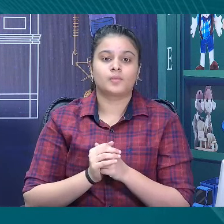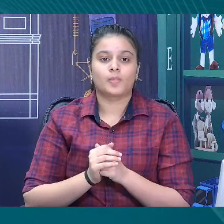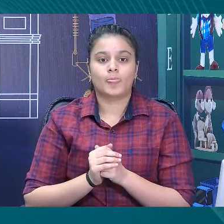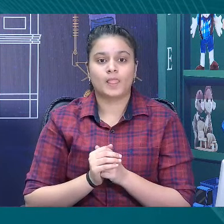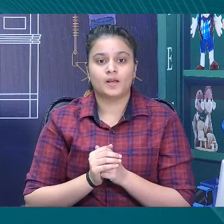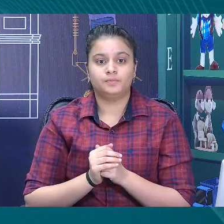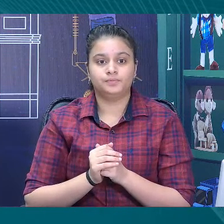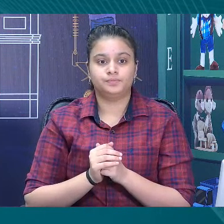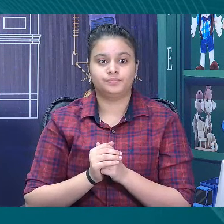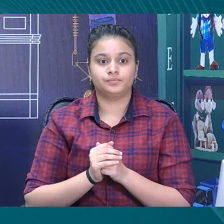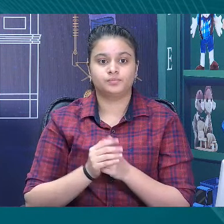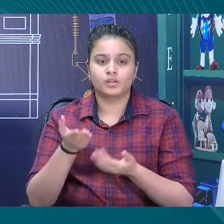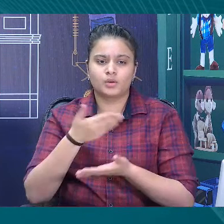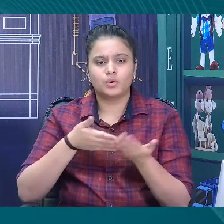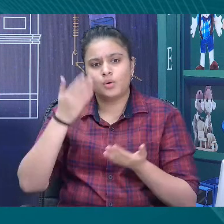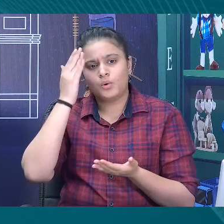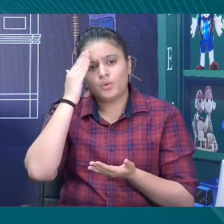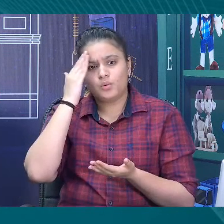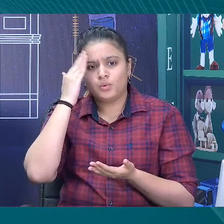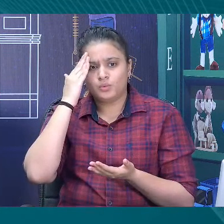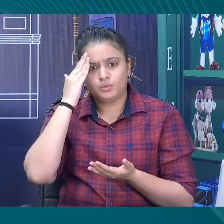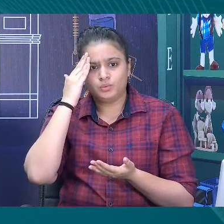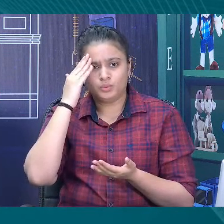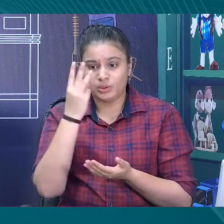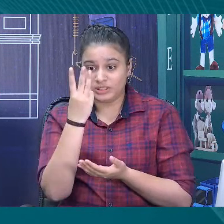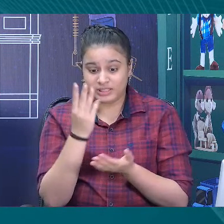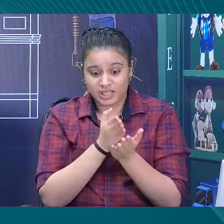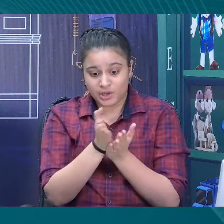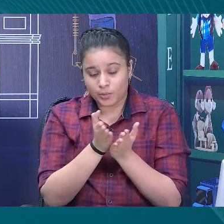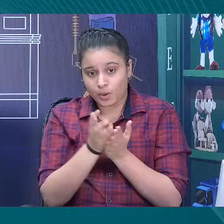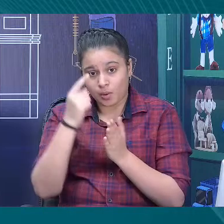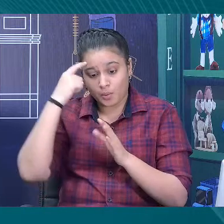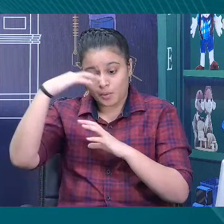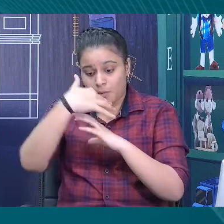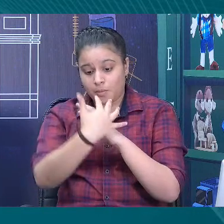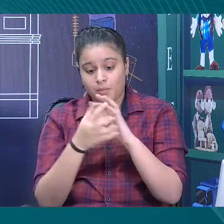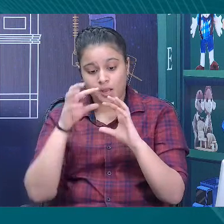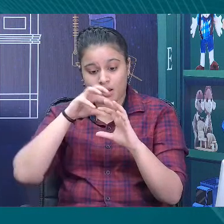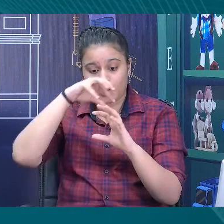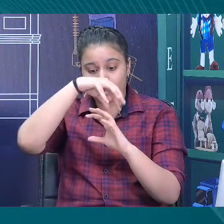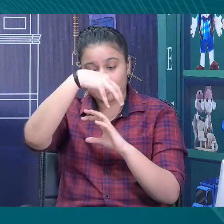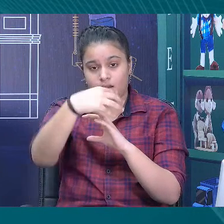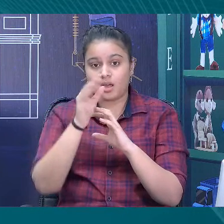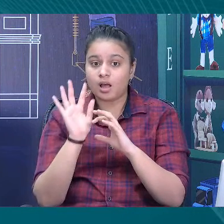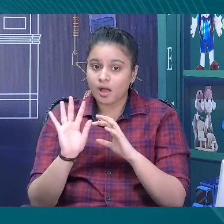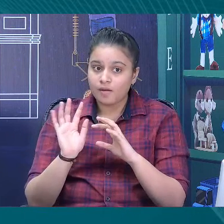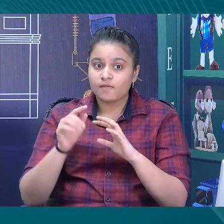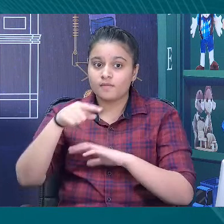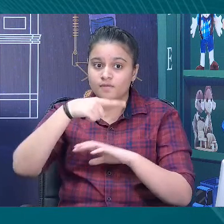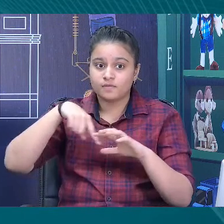we know that there are three different areas in the brain. The one that looks at engagement is the whole